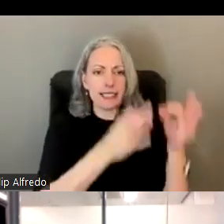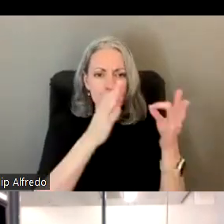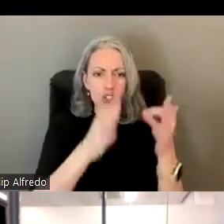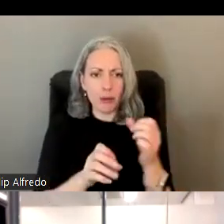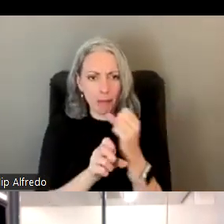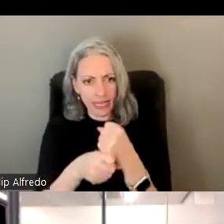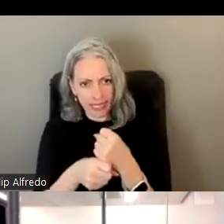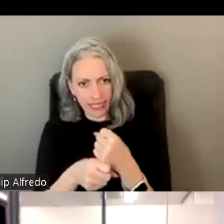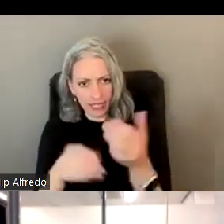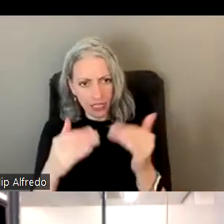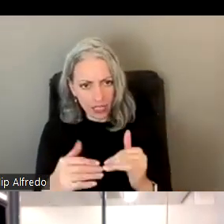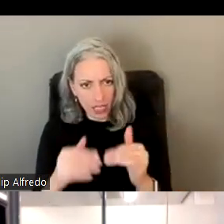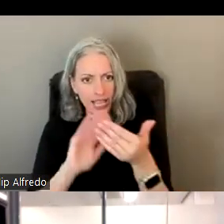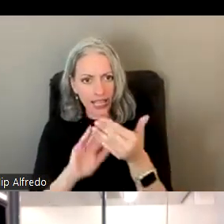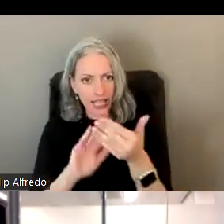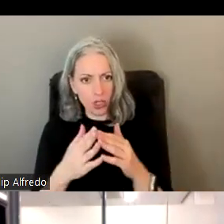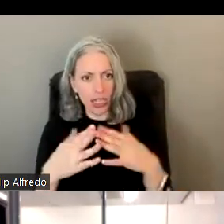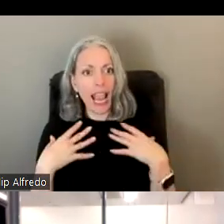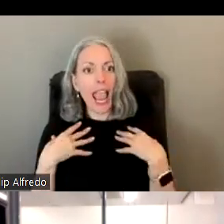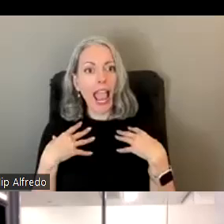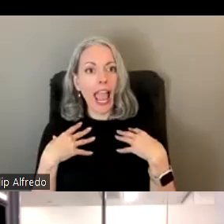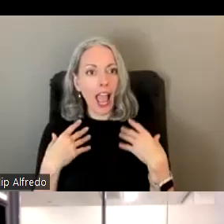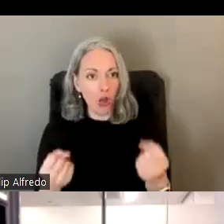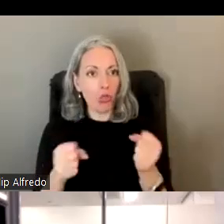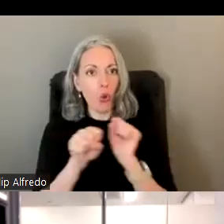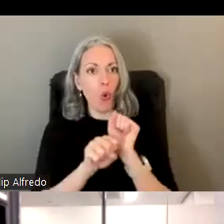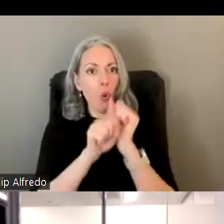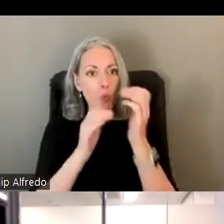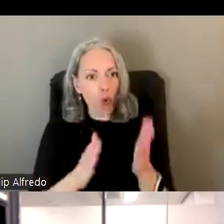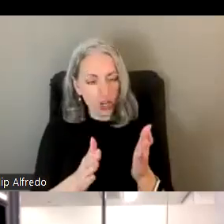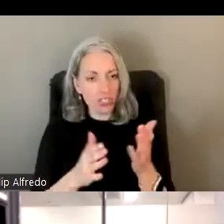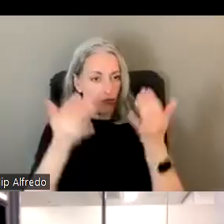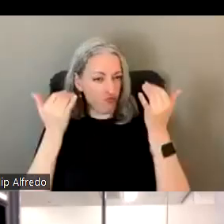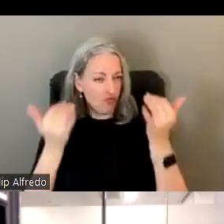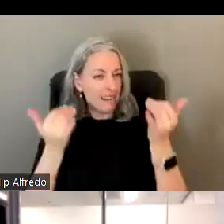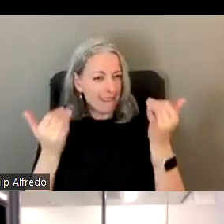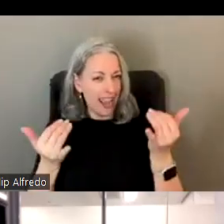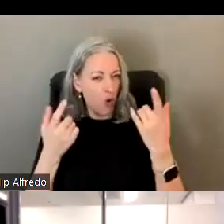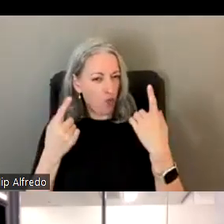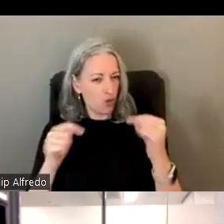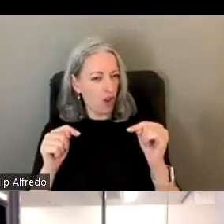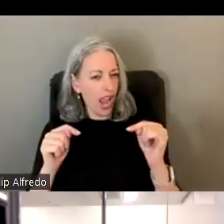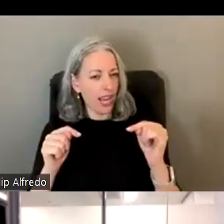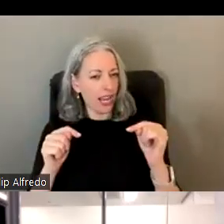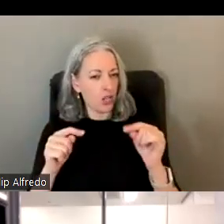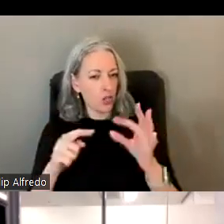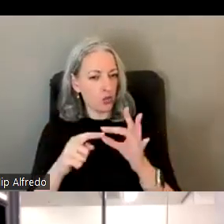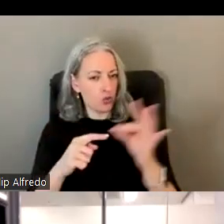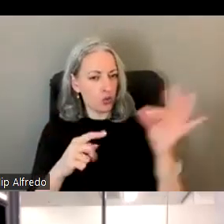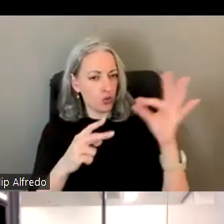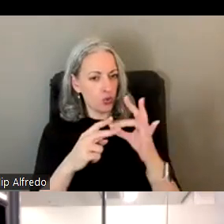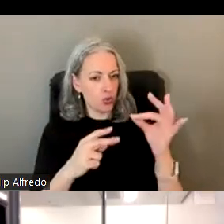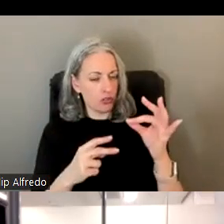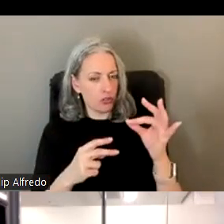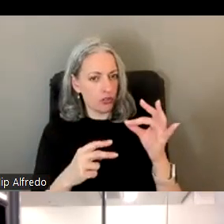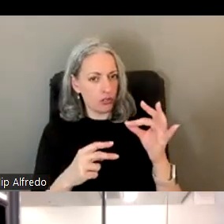decision-making and community health workers. So those are the three at this very moment. We're trying to choose among those three, but we